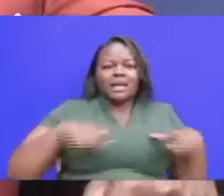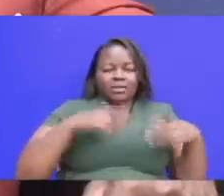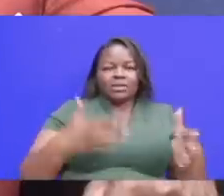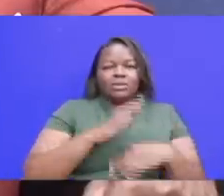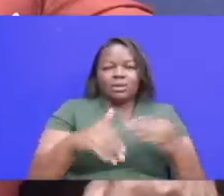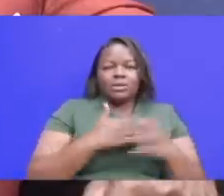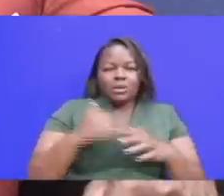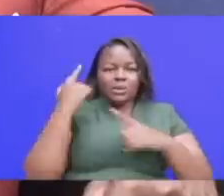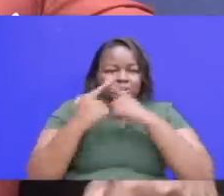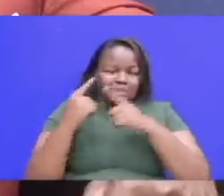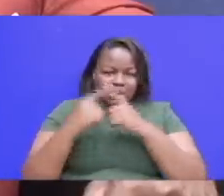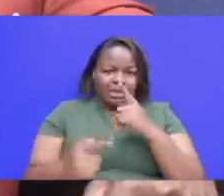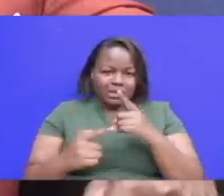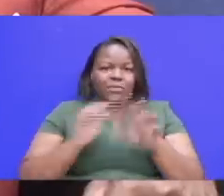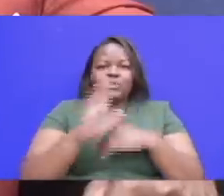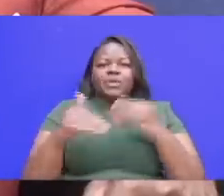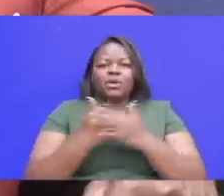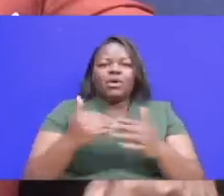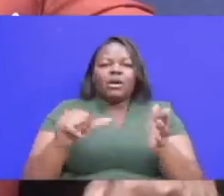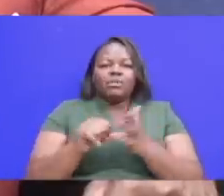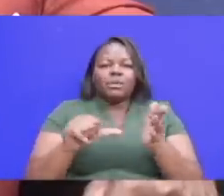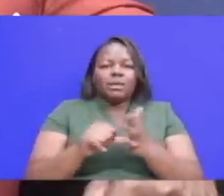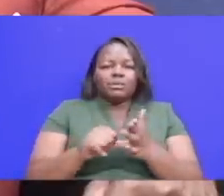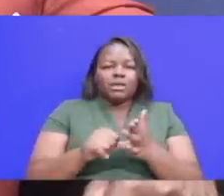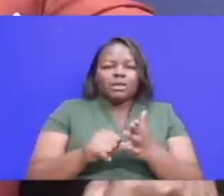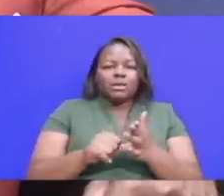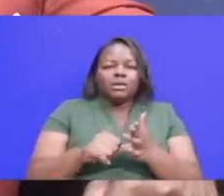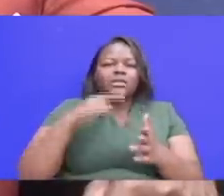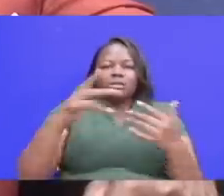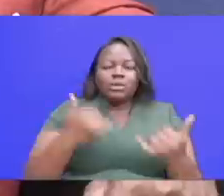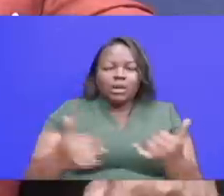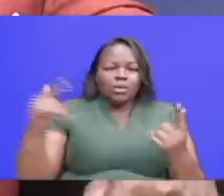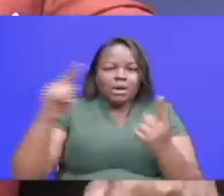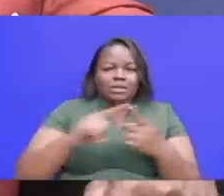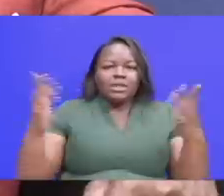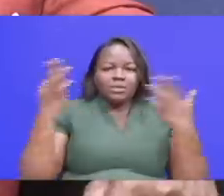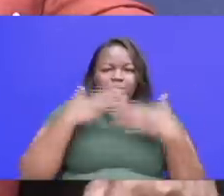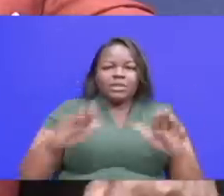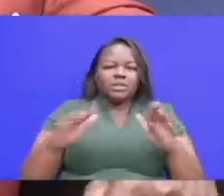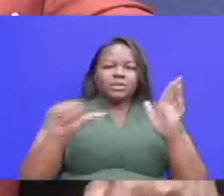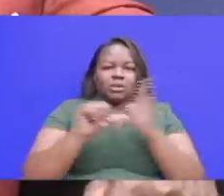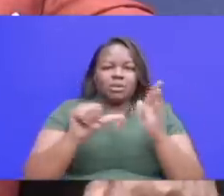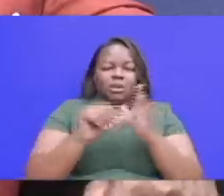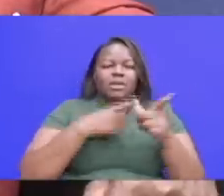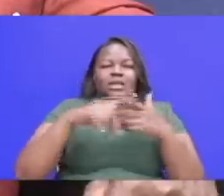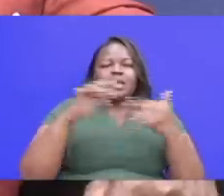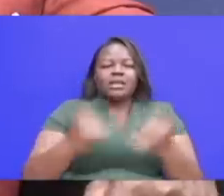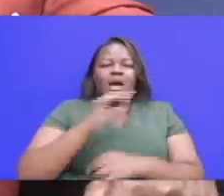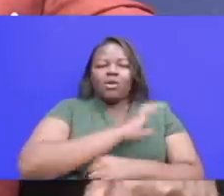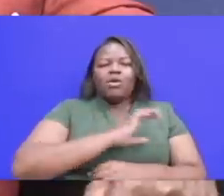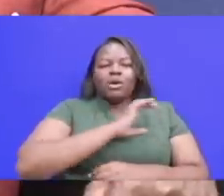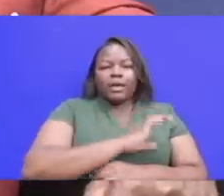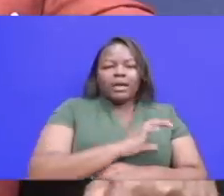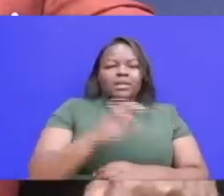experience points of crisis. Yes. Okay? So it is until when you have crisis, that's when your character can be revealed. So our character